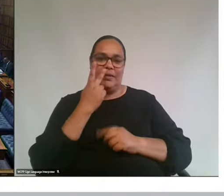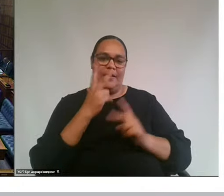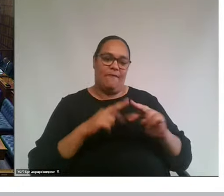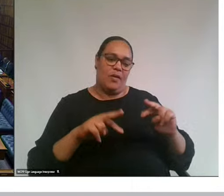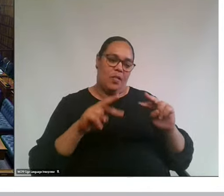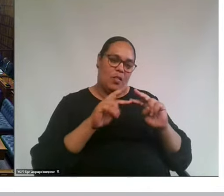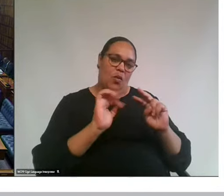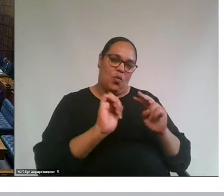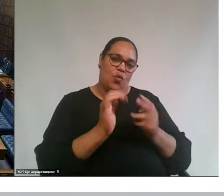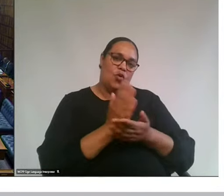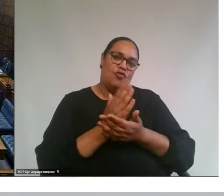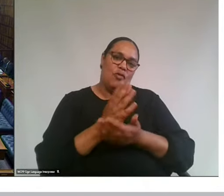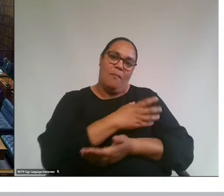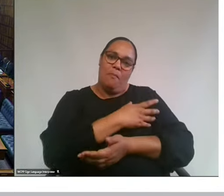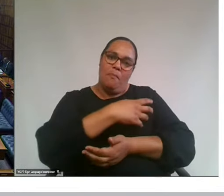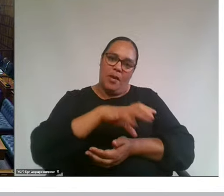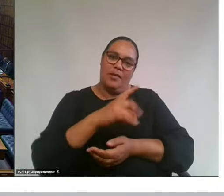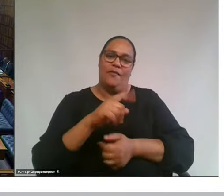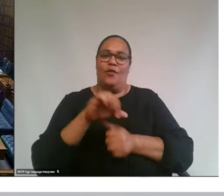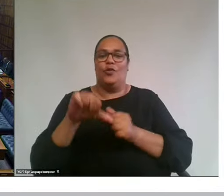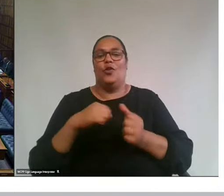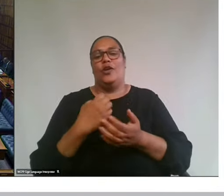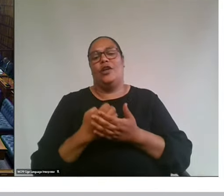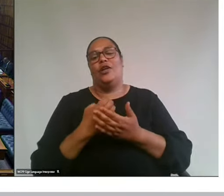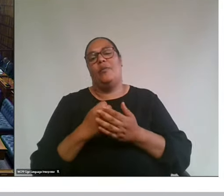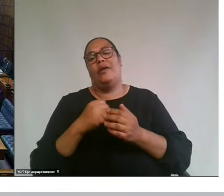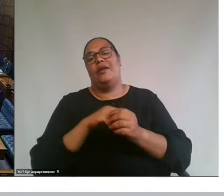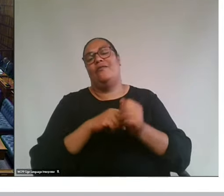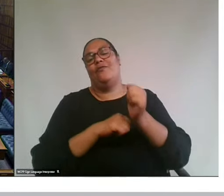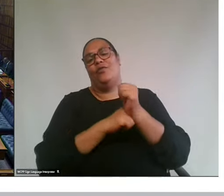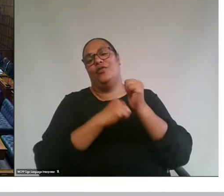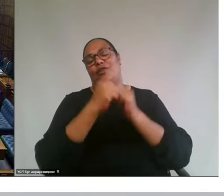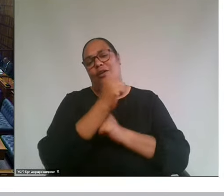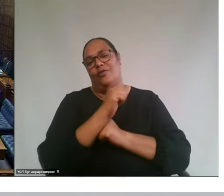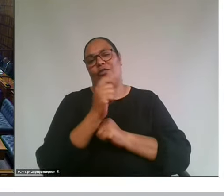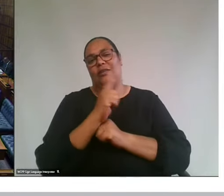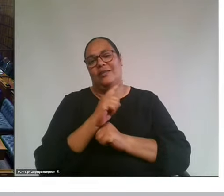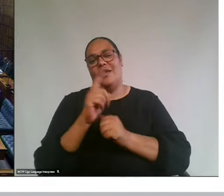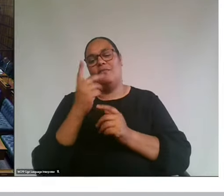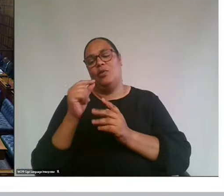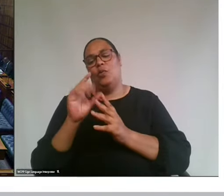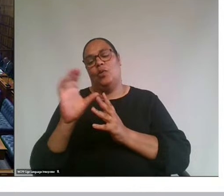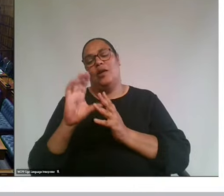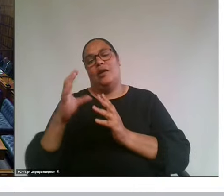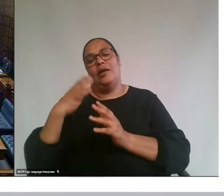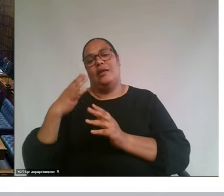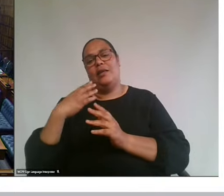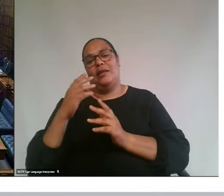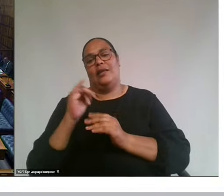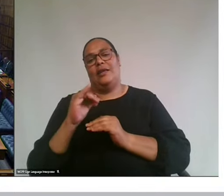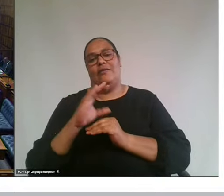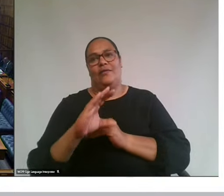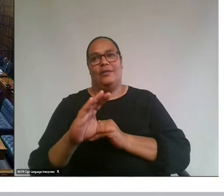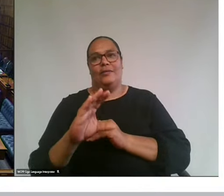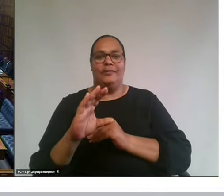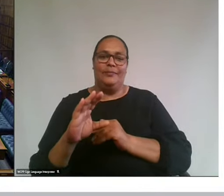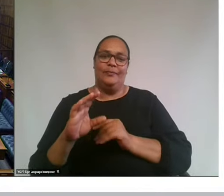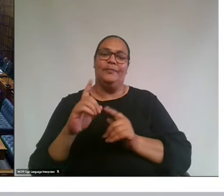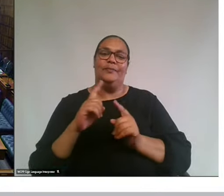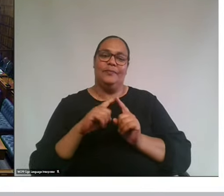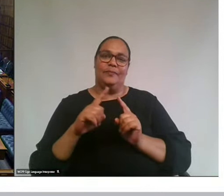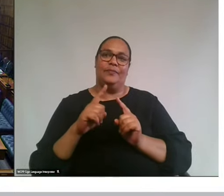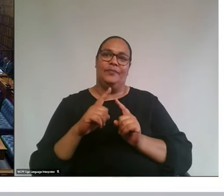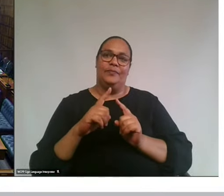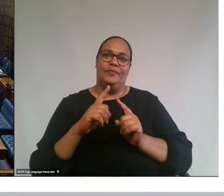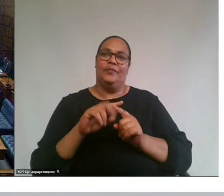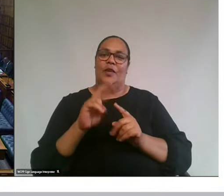who have a shared mandate for socioeconomic infrastructure and and catalytic investment so that might be um